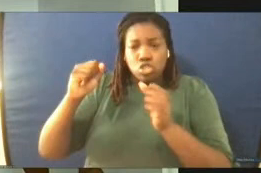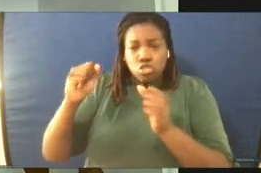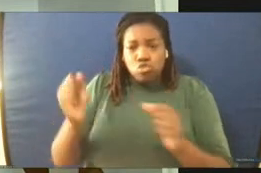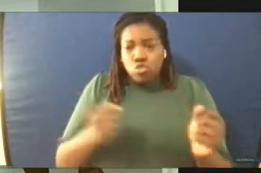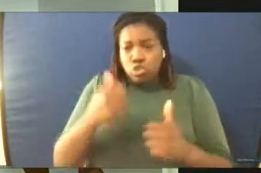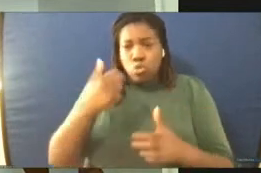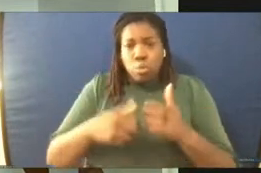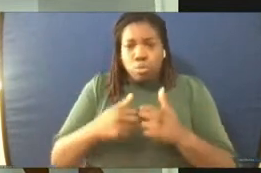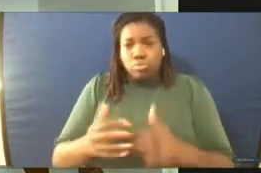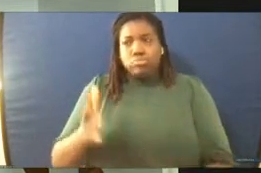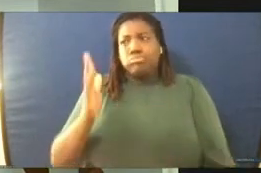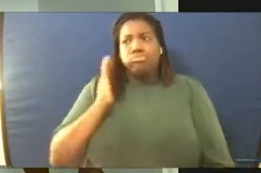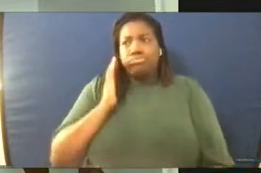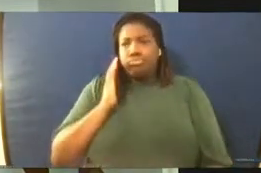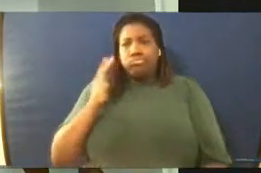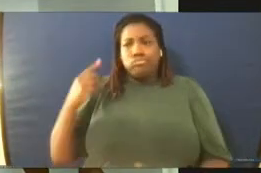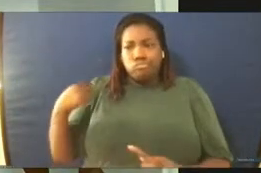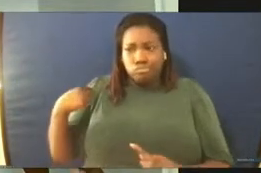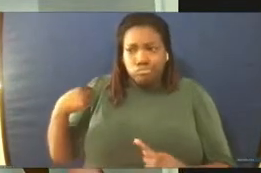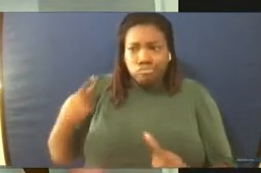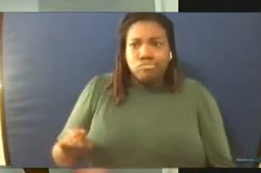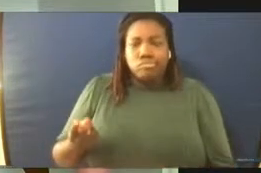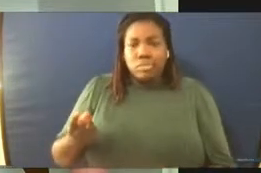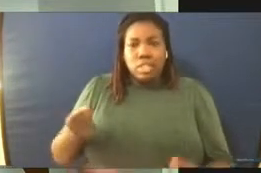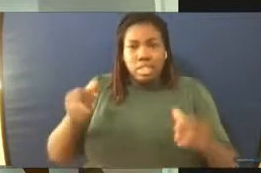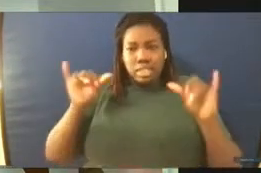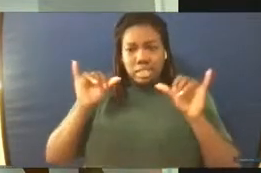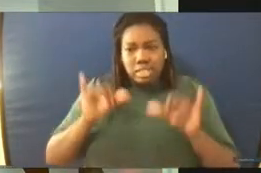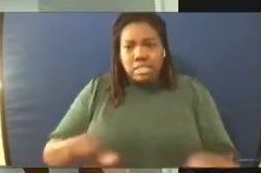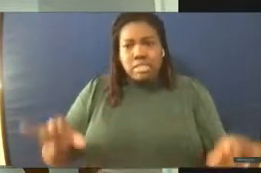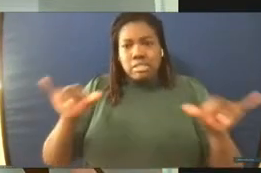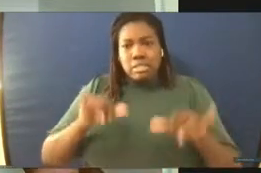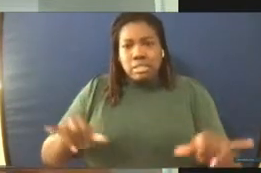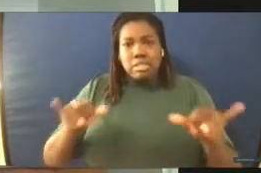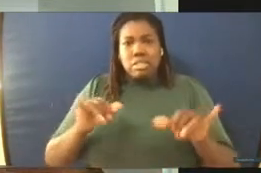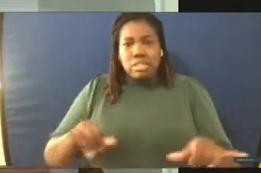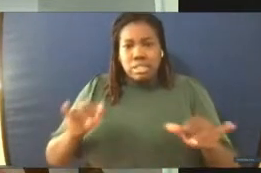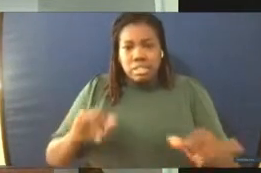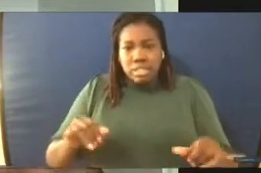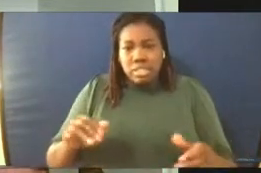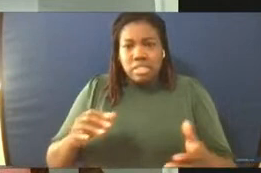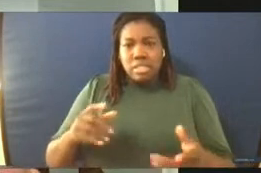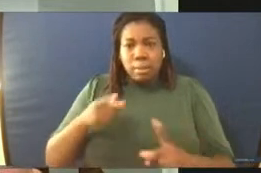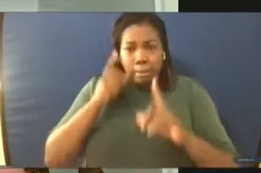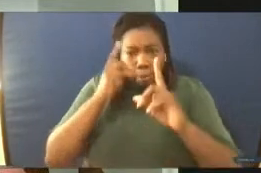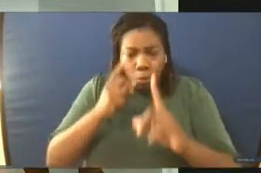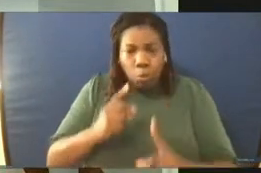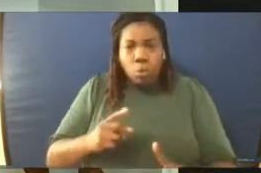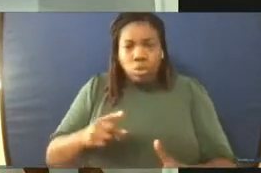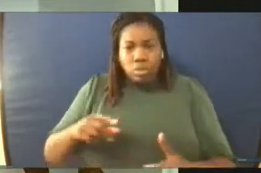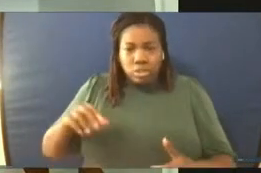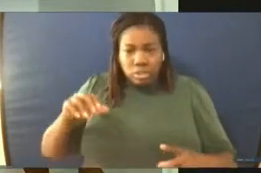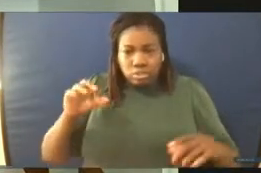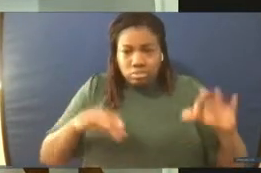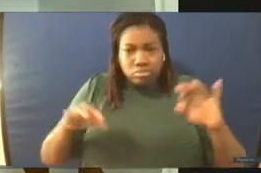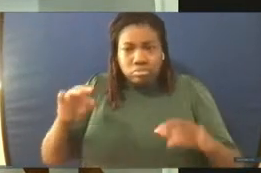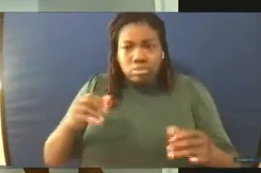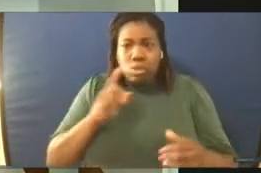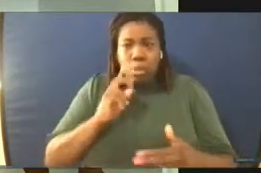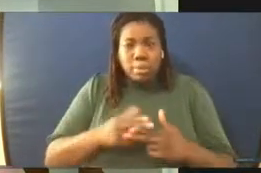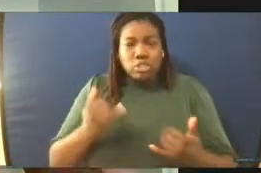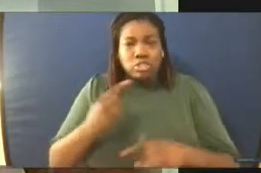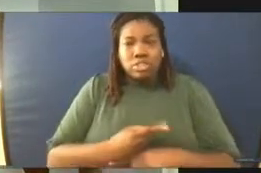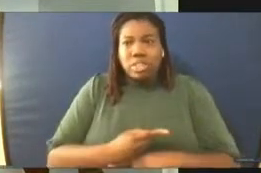problems before. And in fact, the same arguments that we've made today in terms of moving to a population health approach, we were making